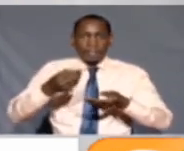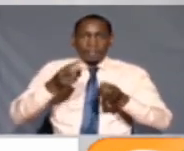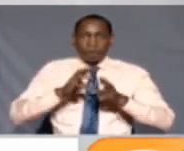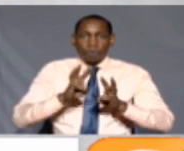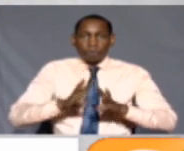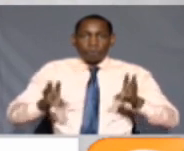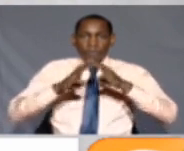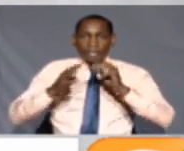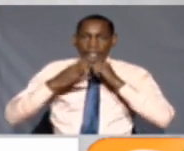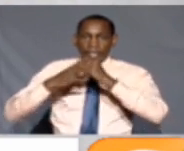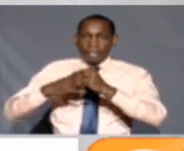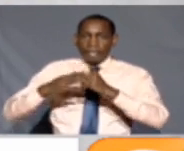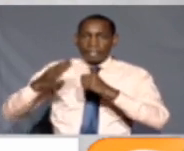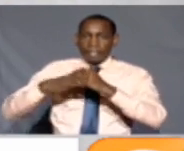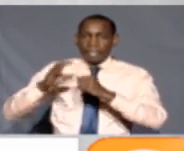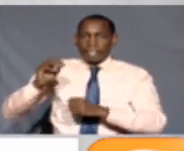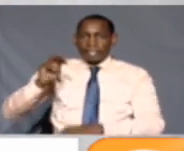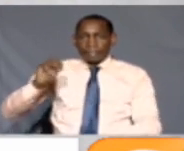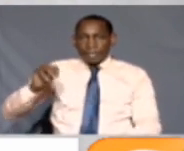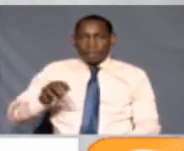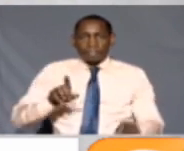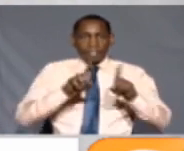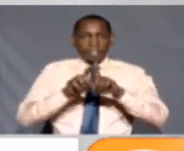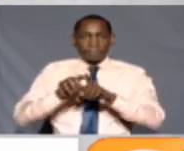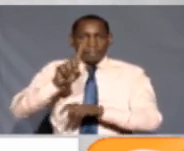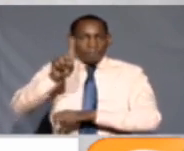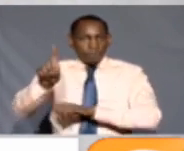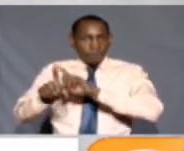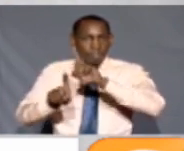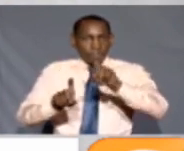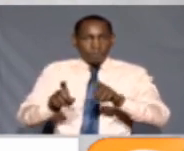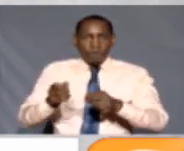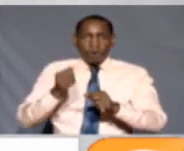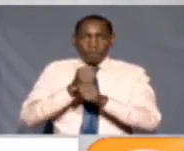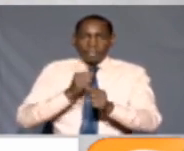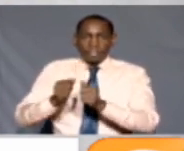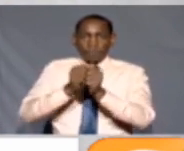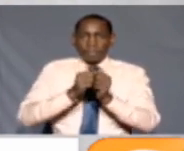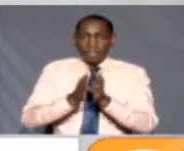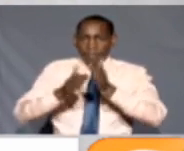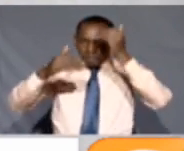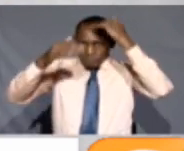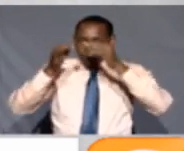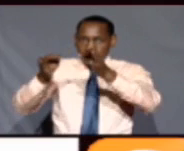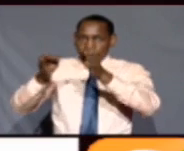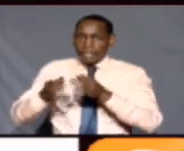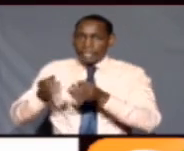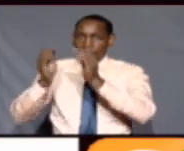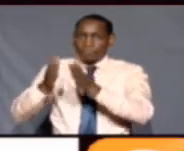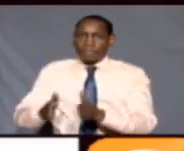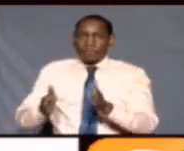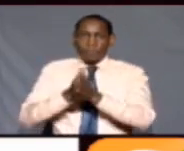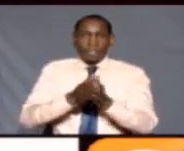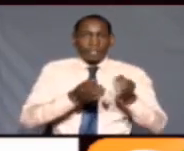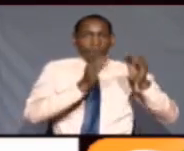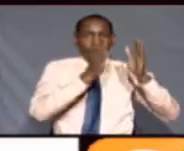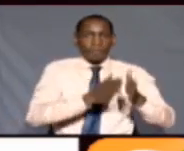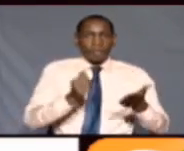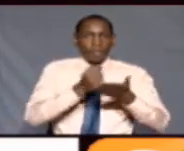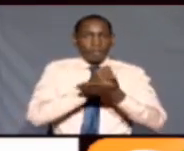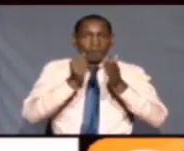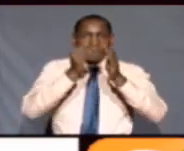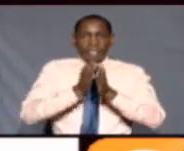to 190 million shillings, even as questions of collusion between the university's finance officers and officers in the